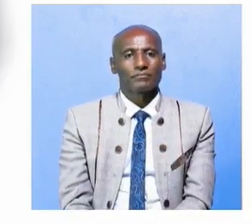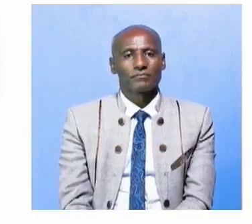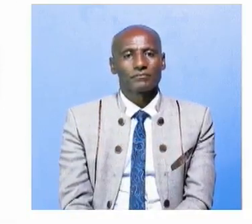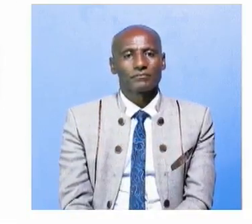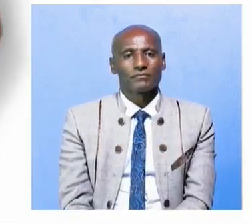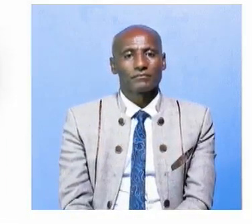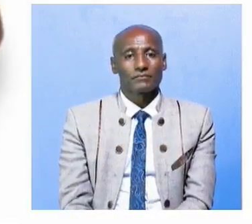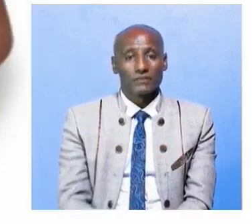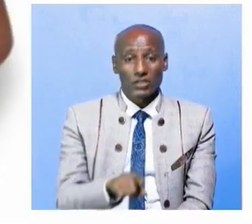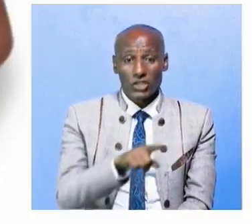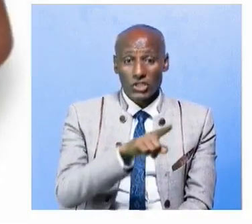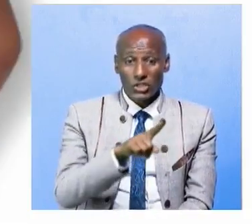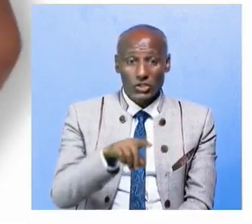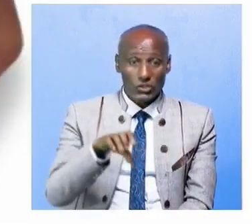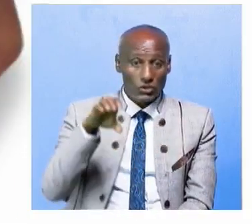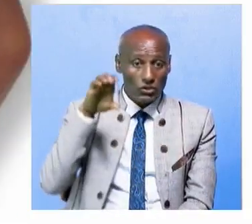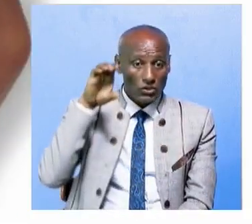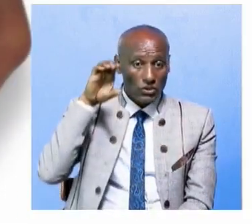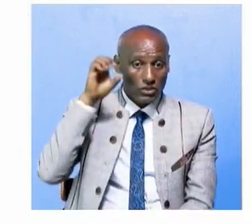you should